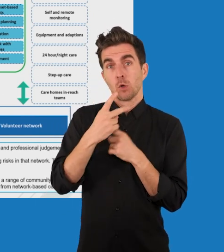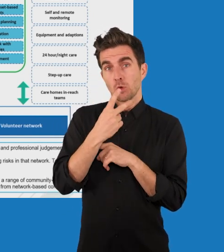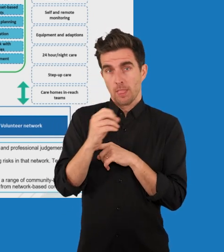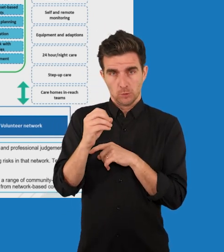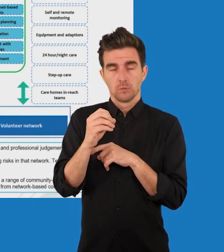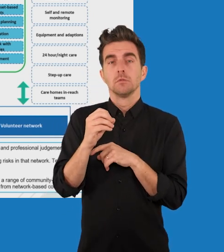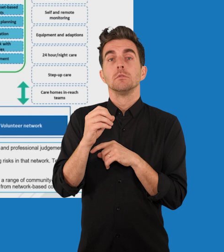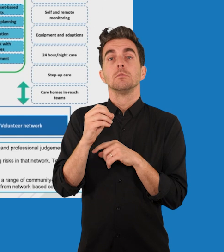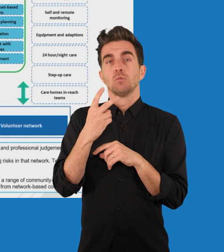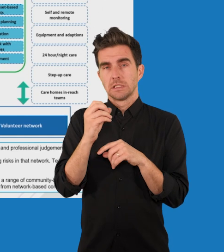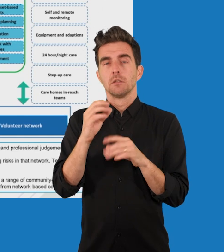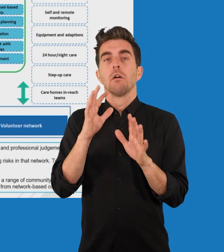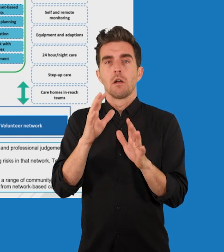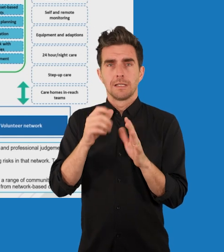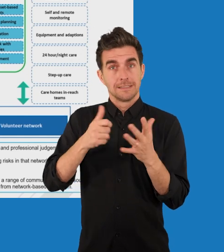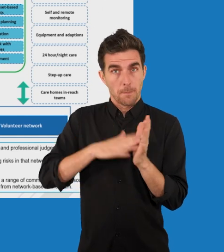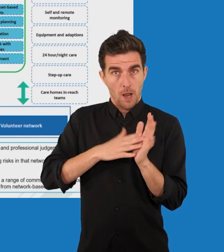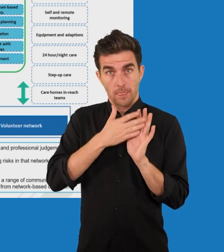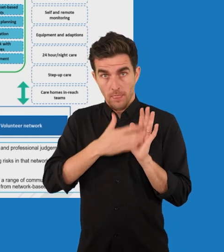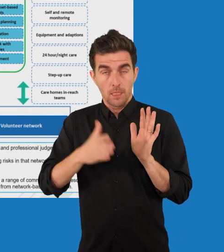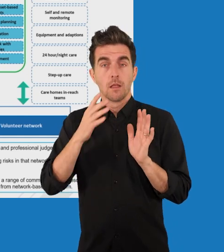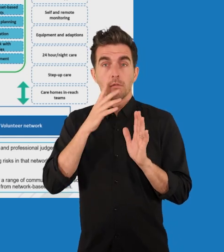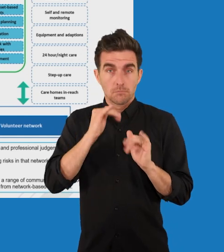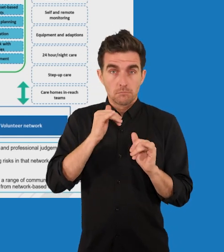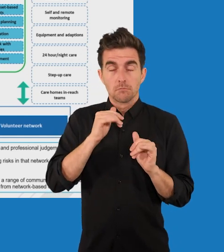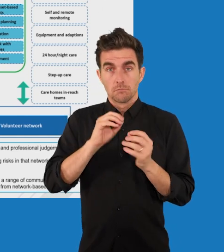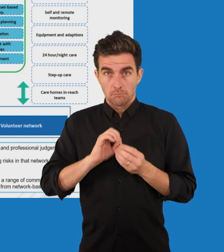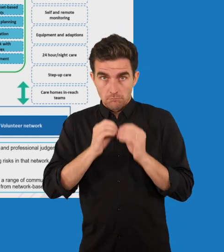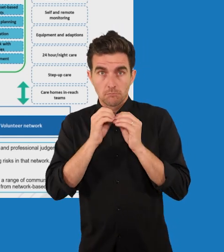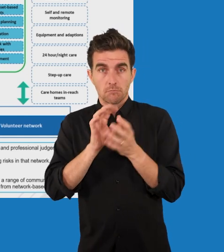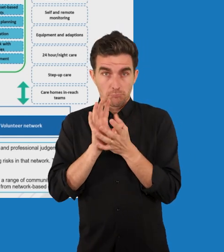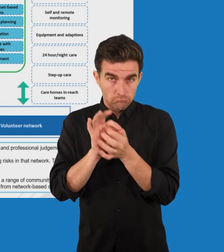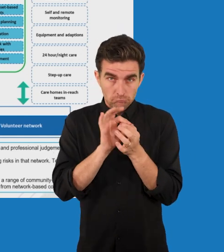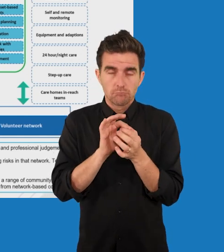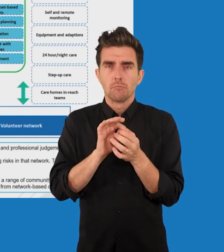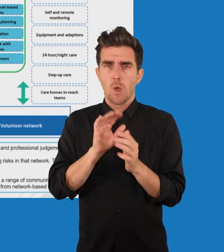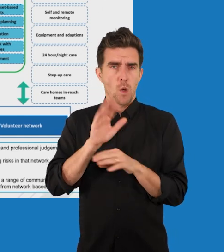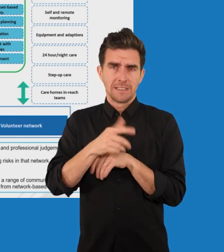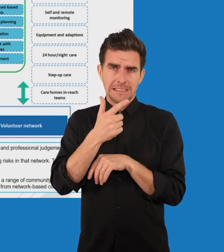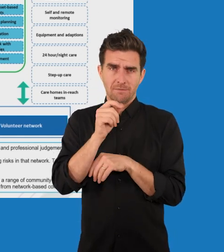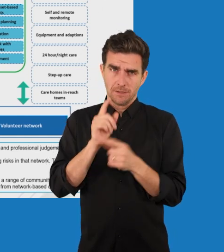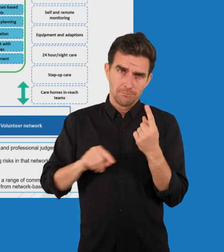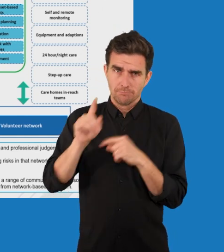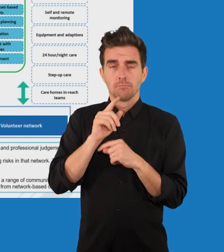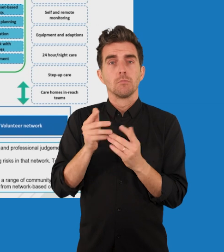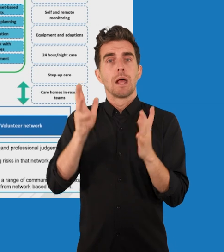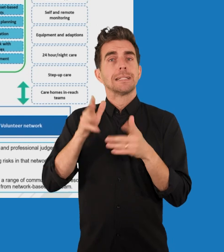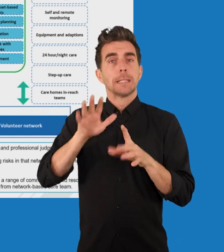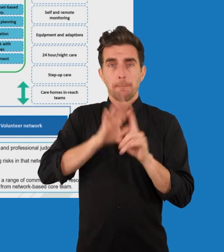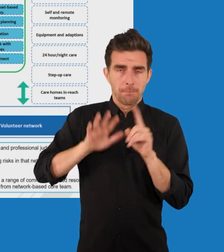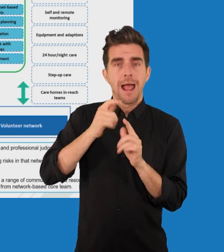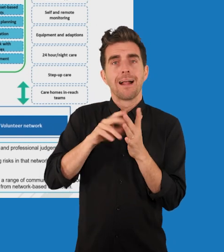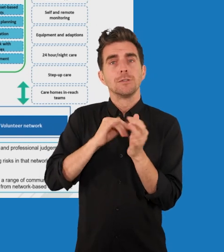December 2020, and there was a 6-month design and engagement process where we engaged with over